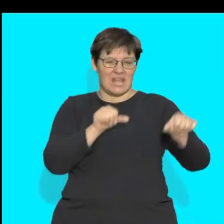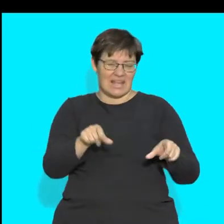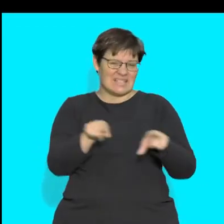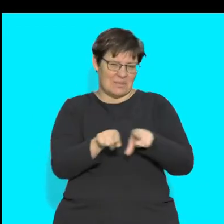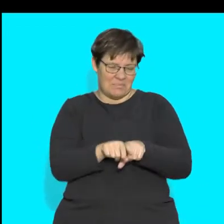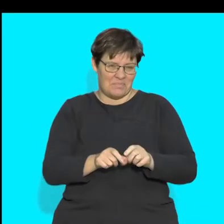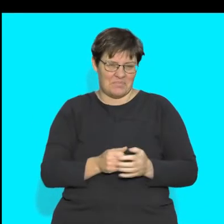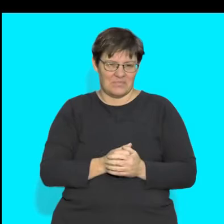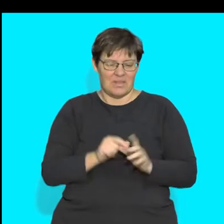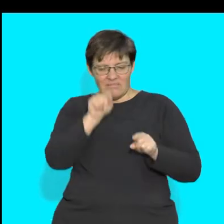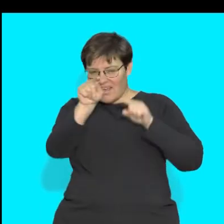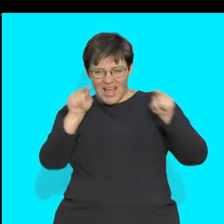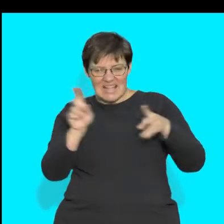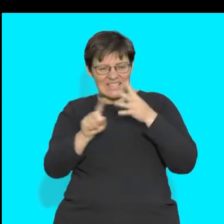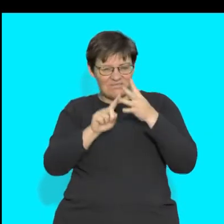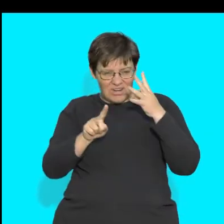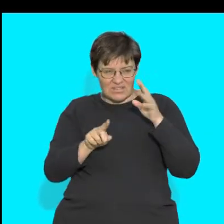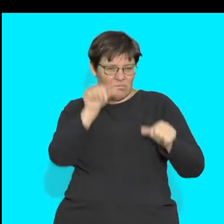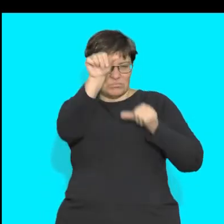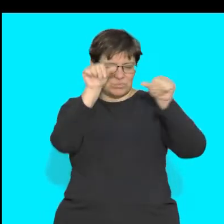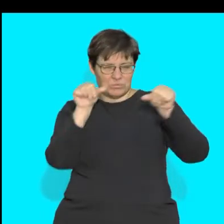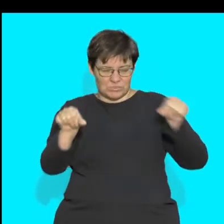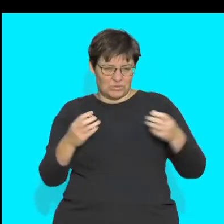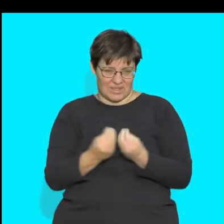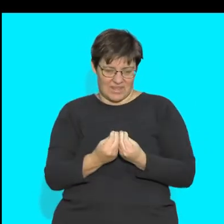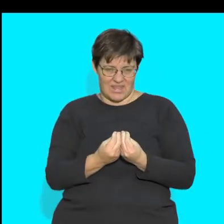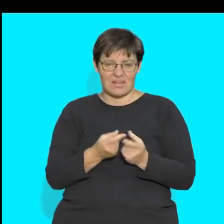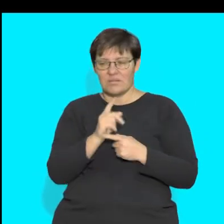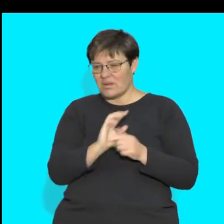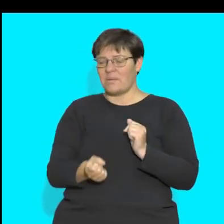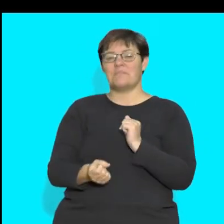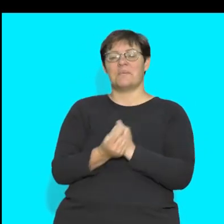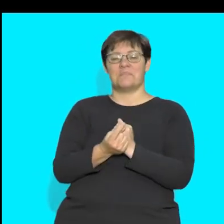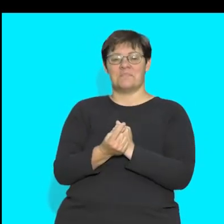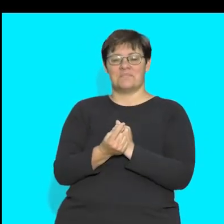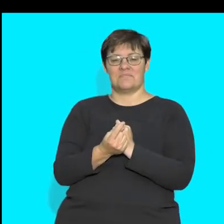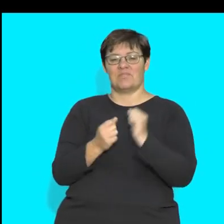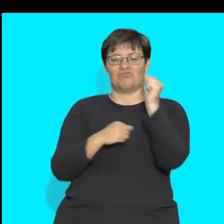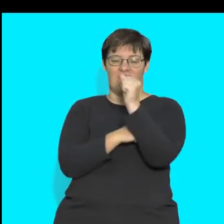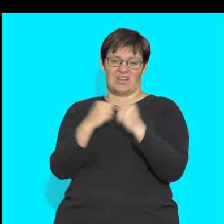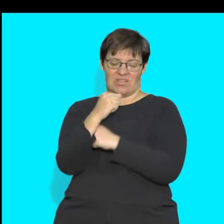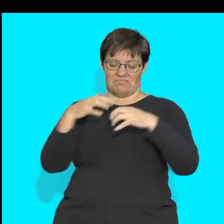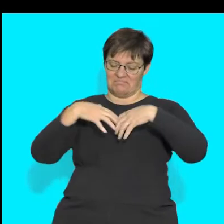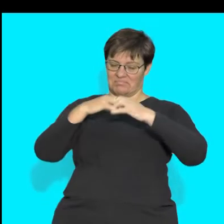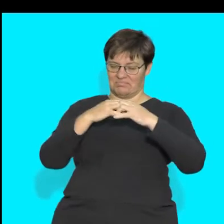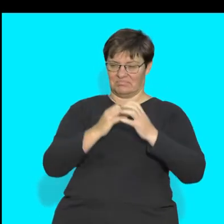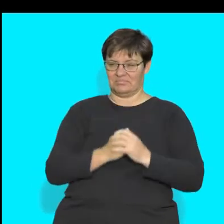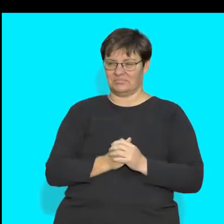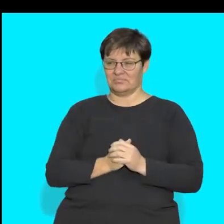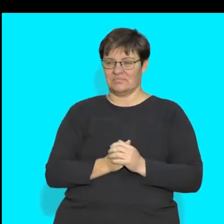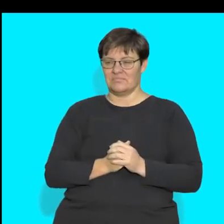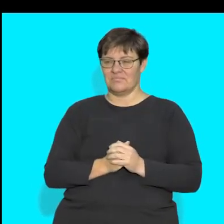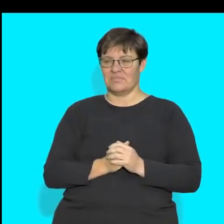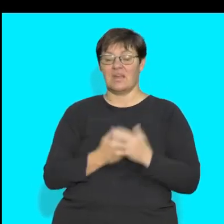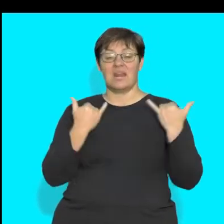is putting all these different parts together, right, to come up with a structure. Now, what we're going to do